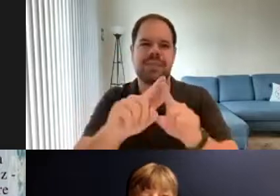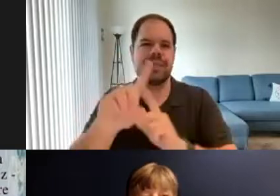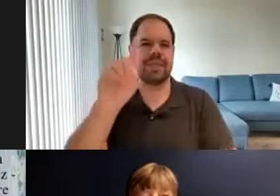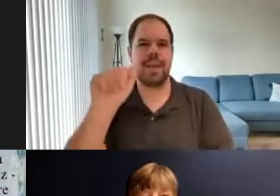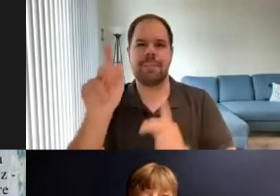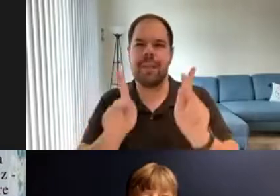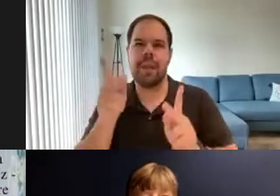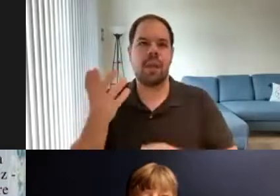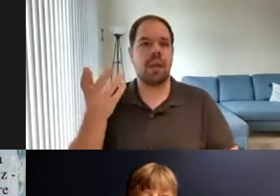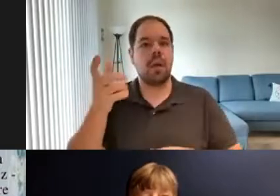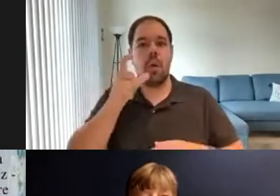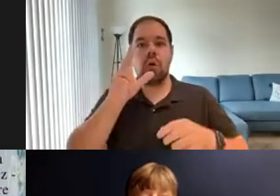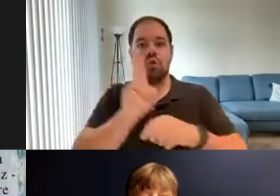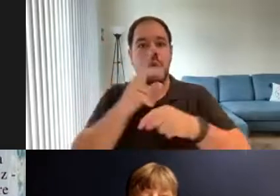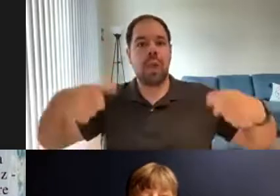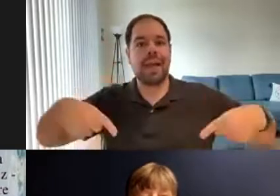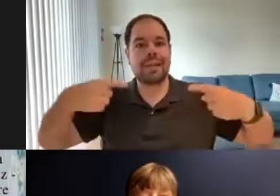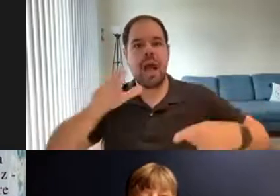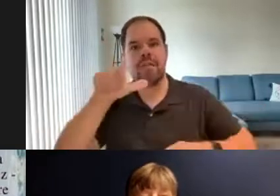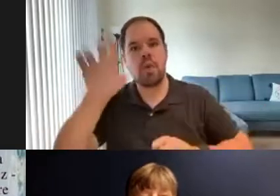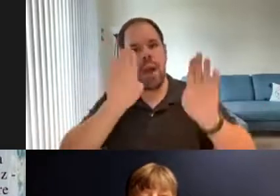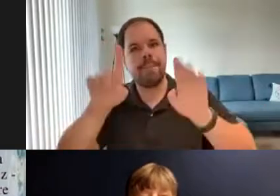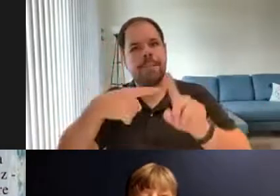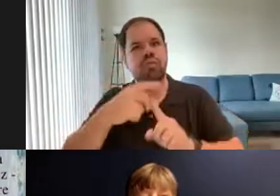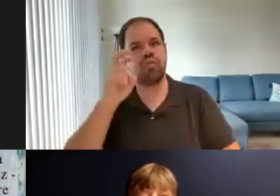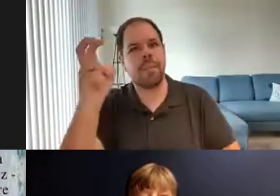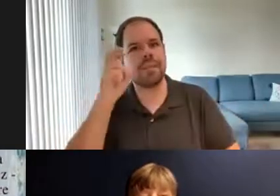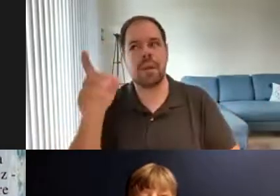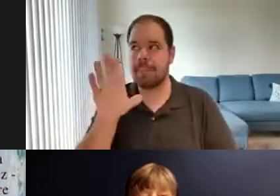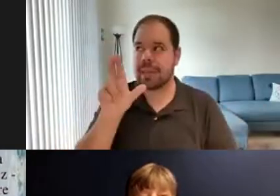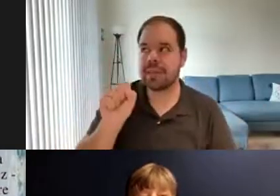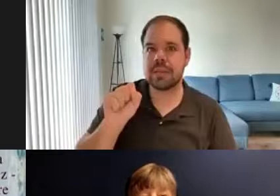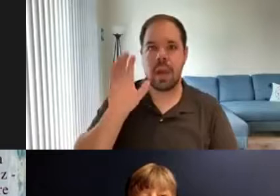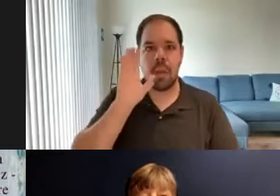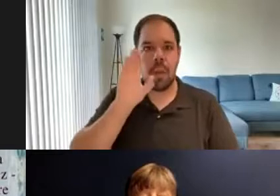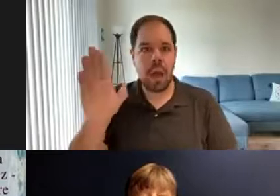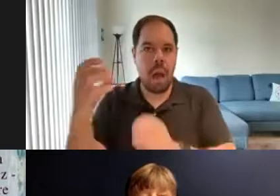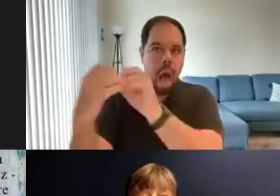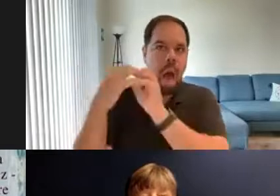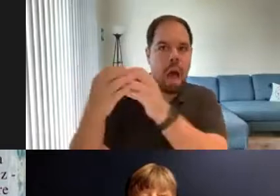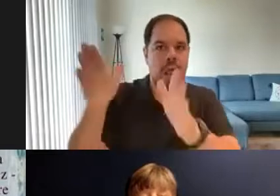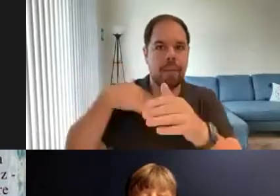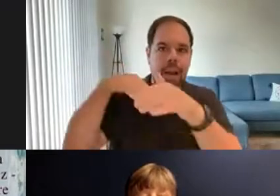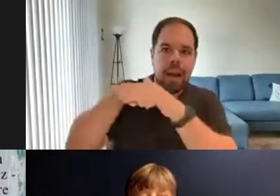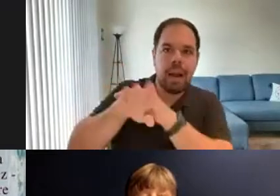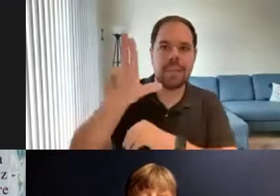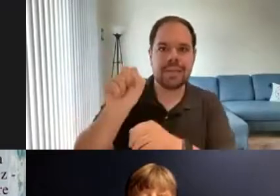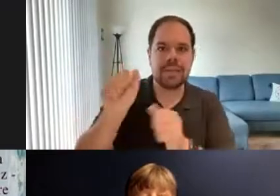telehealth accessible to all areas of the state. Individuals who are worrying about